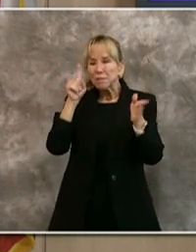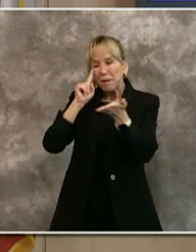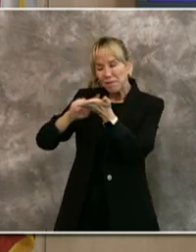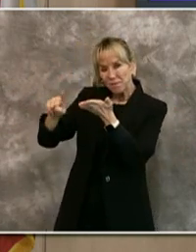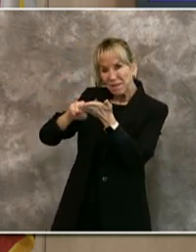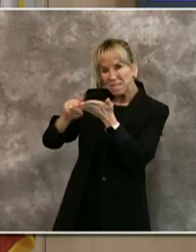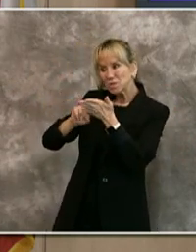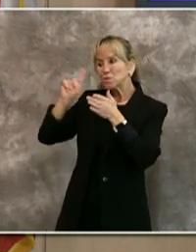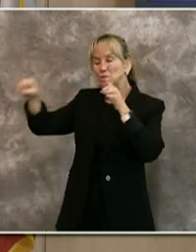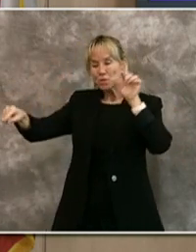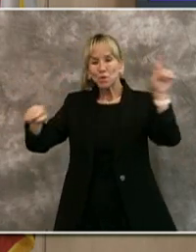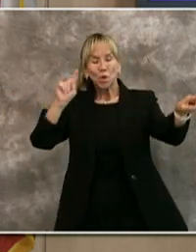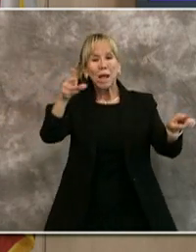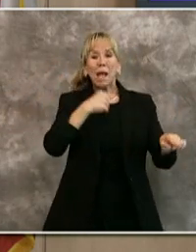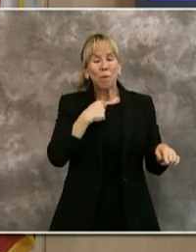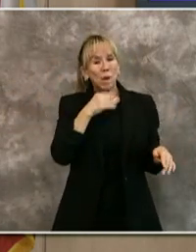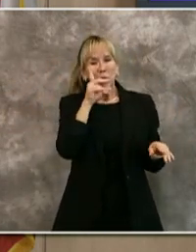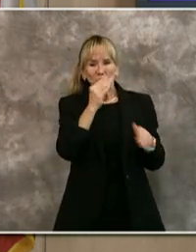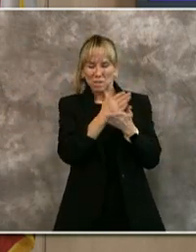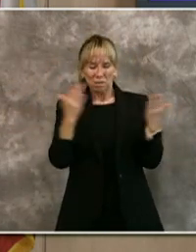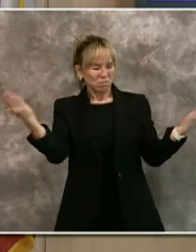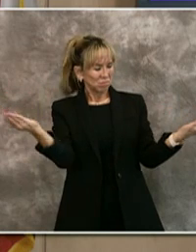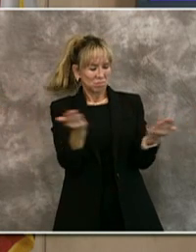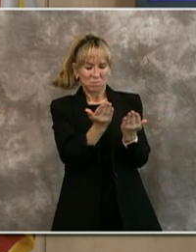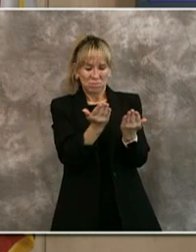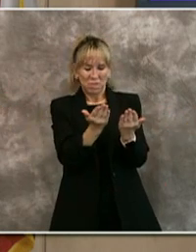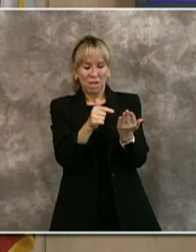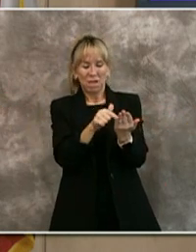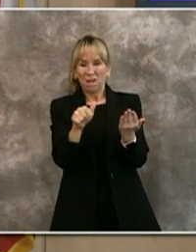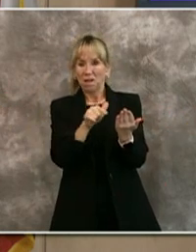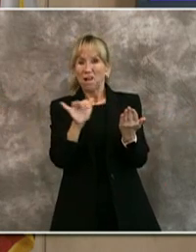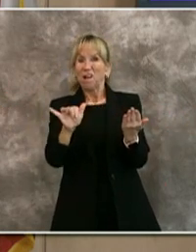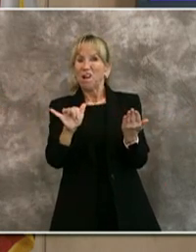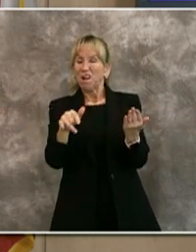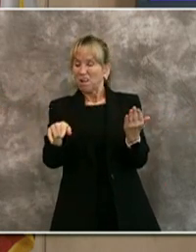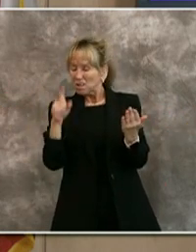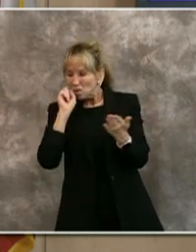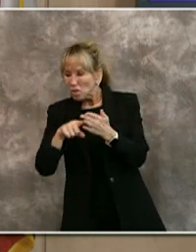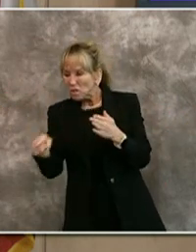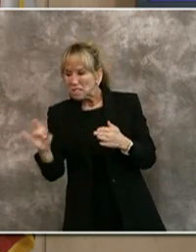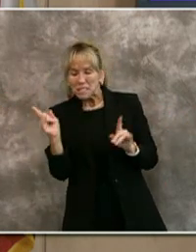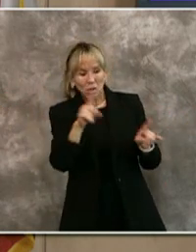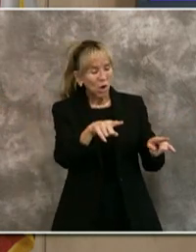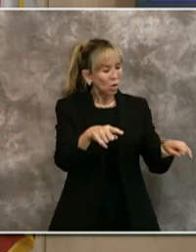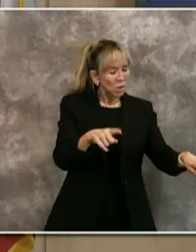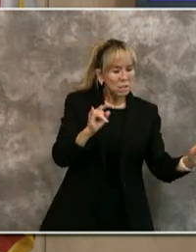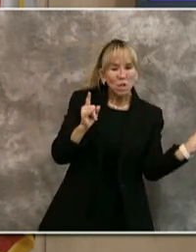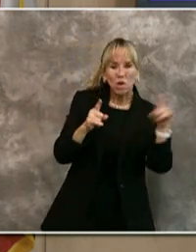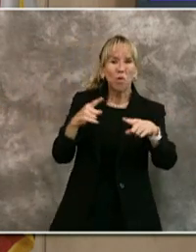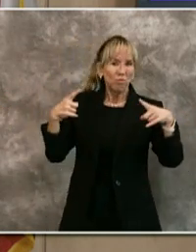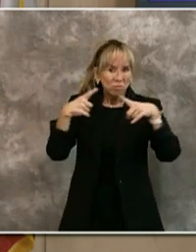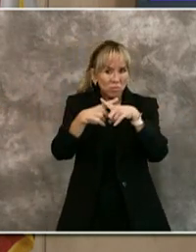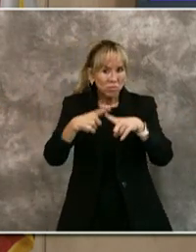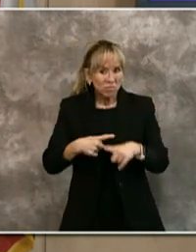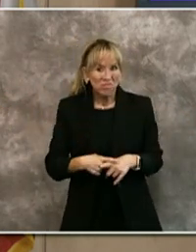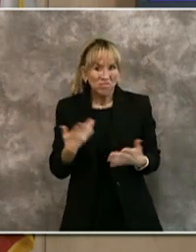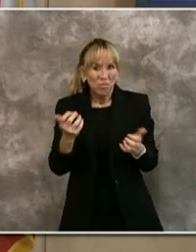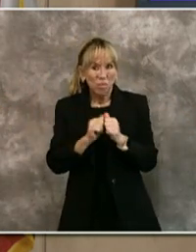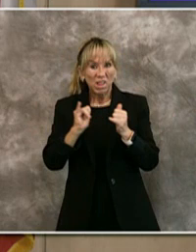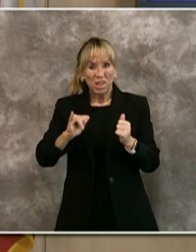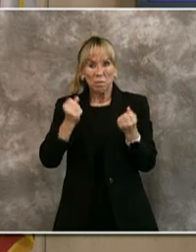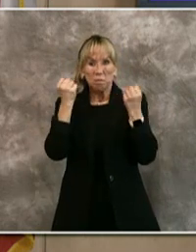what people's activities have been, and when there are a lot of people doing a lot of activities, going to places with high volume,